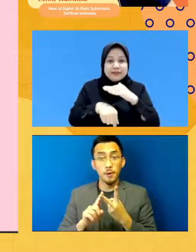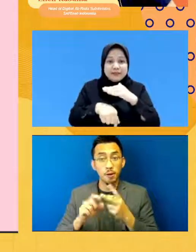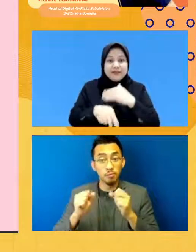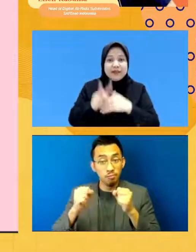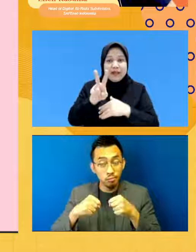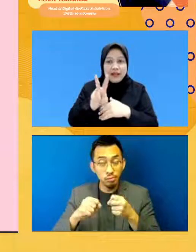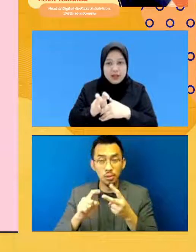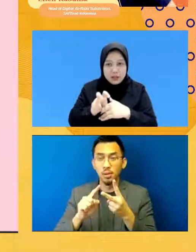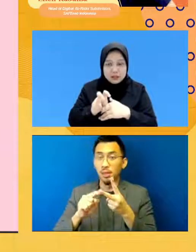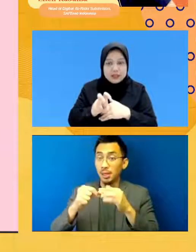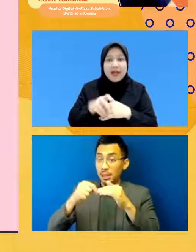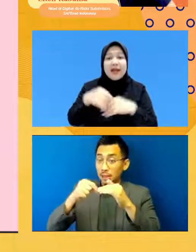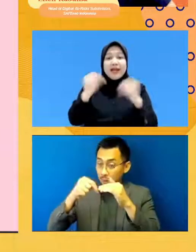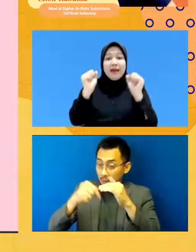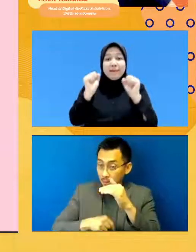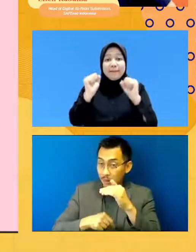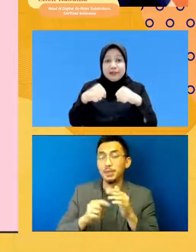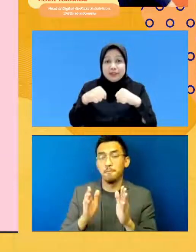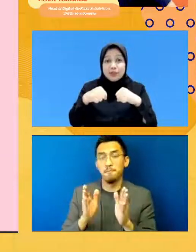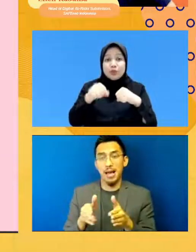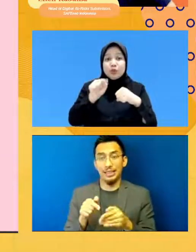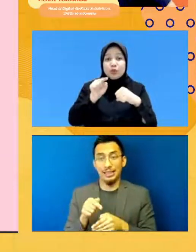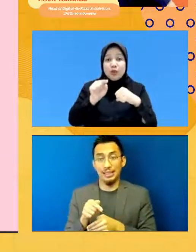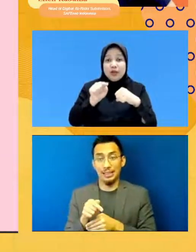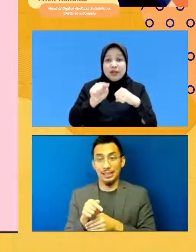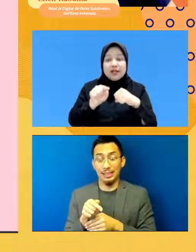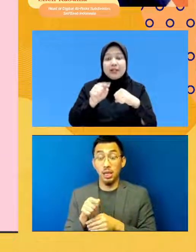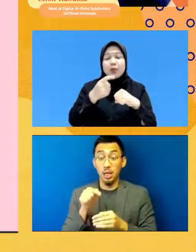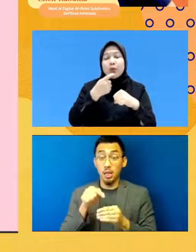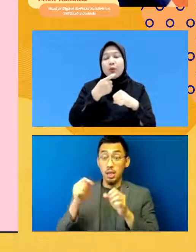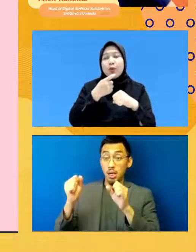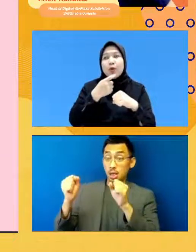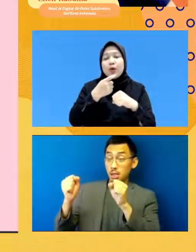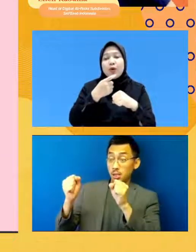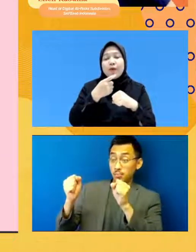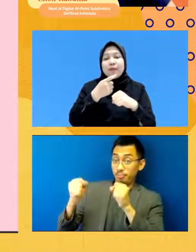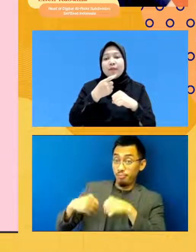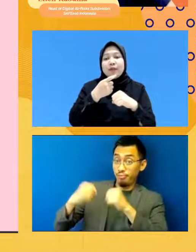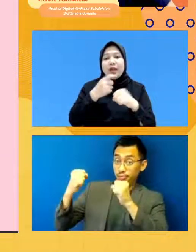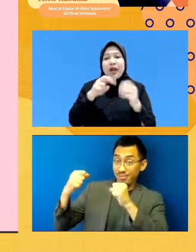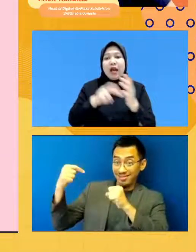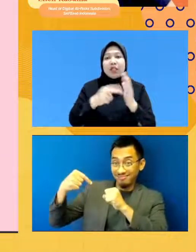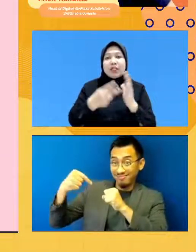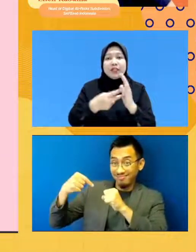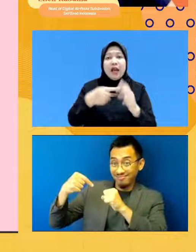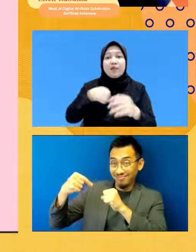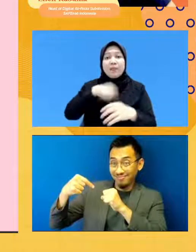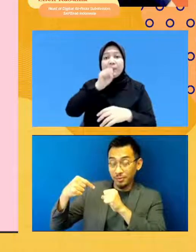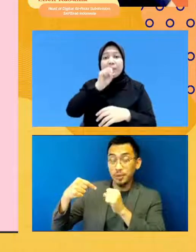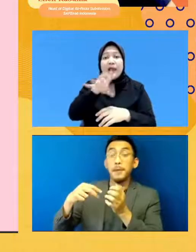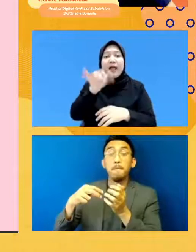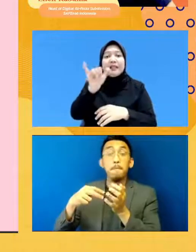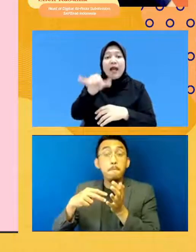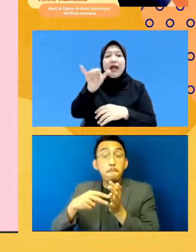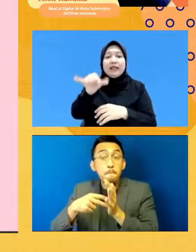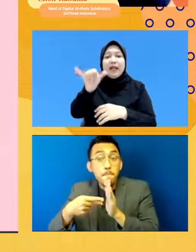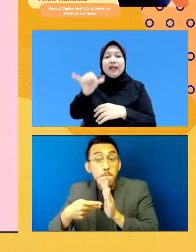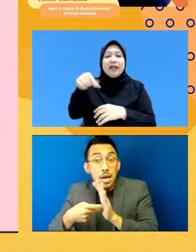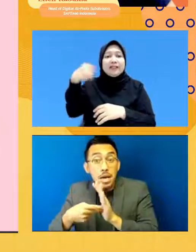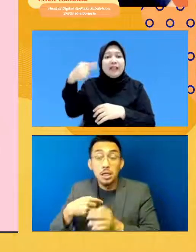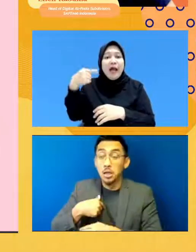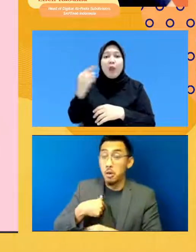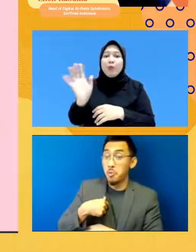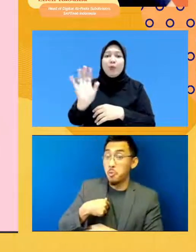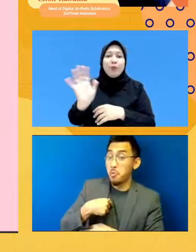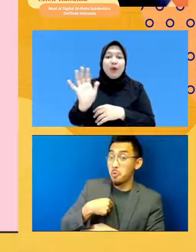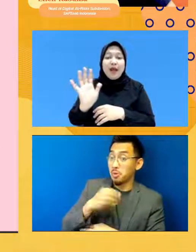not about us always saying yes. Consent is about